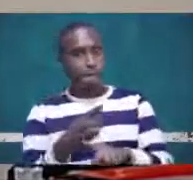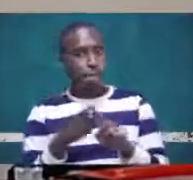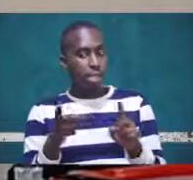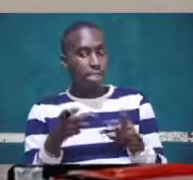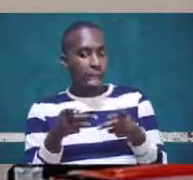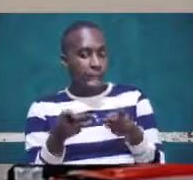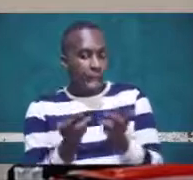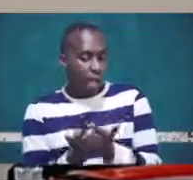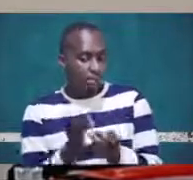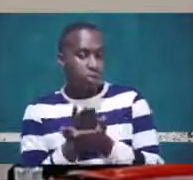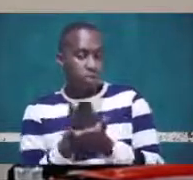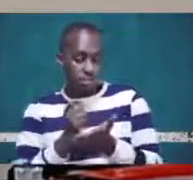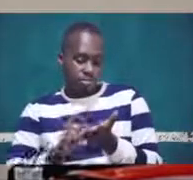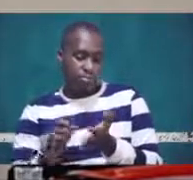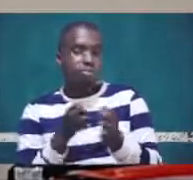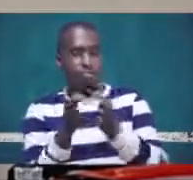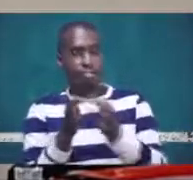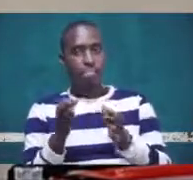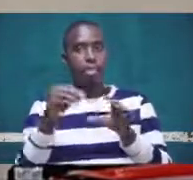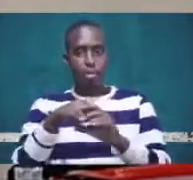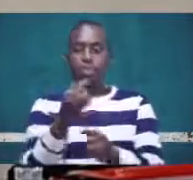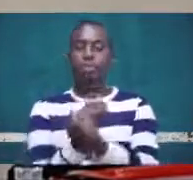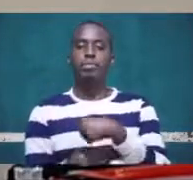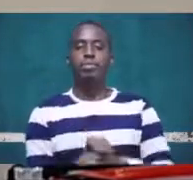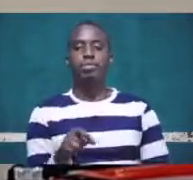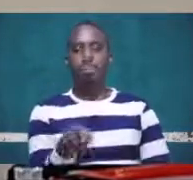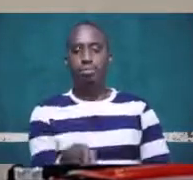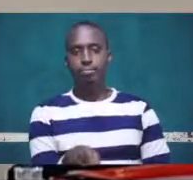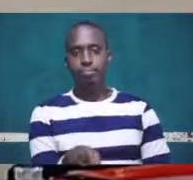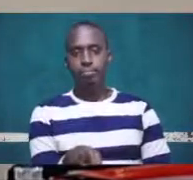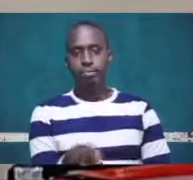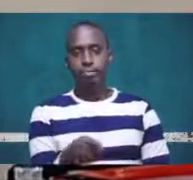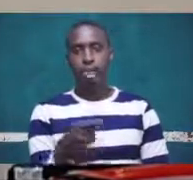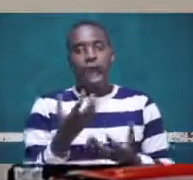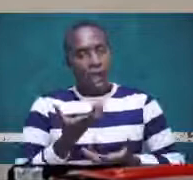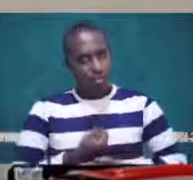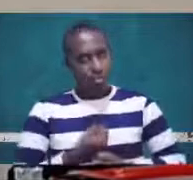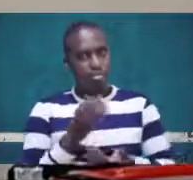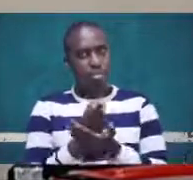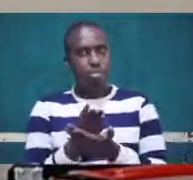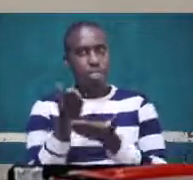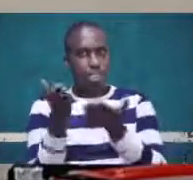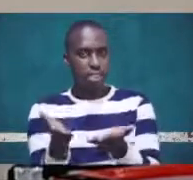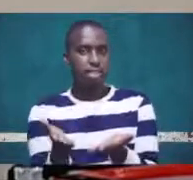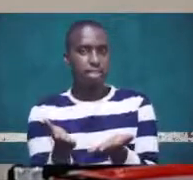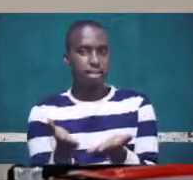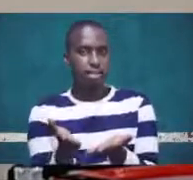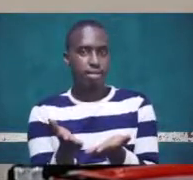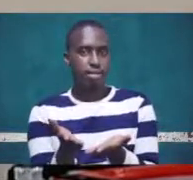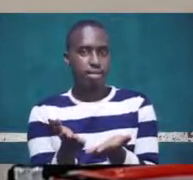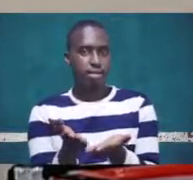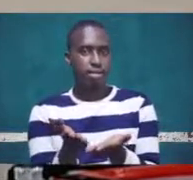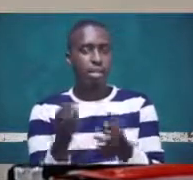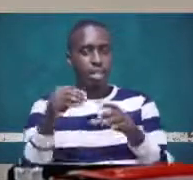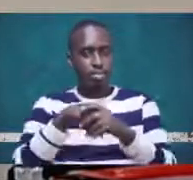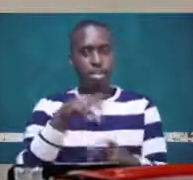it is extracted and then interpreted and then put in action. So having to know that this is